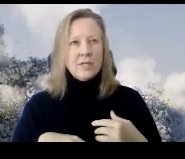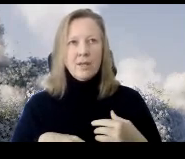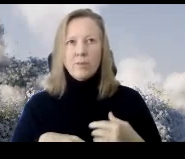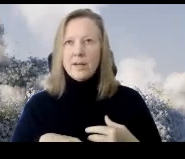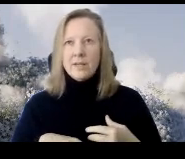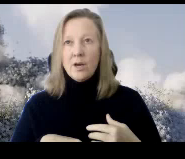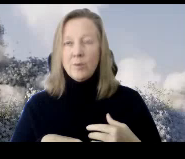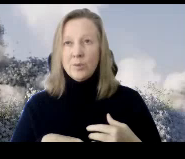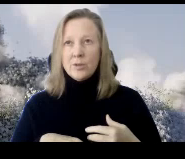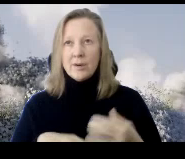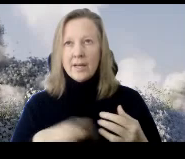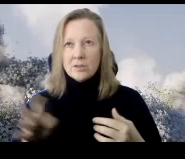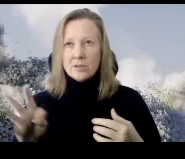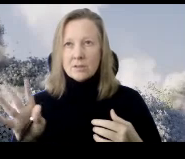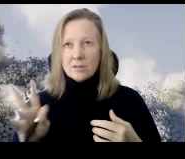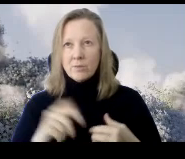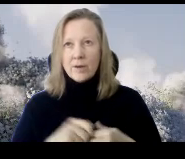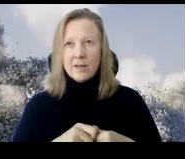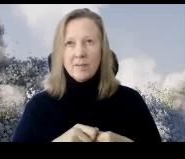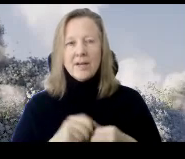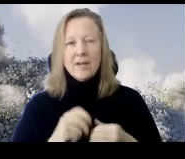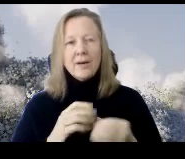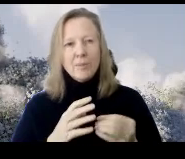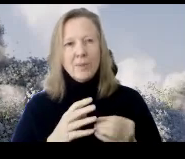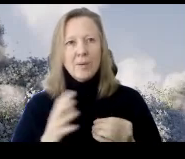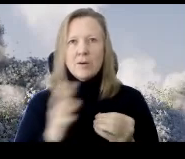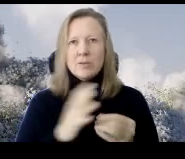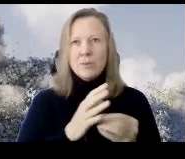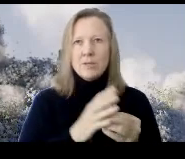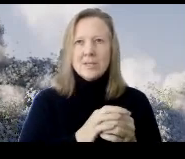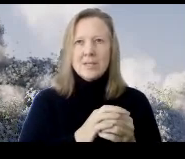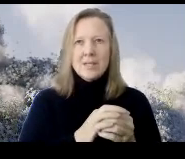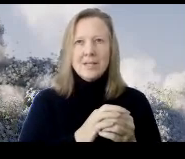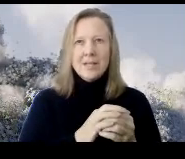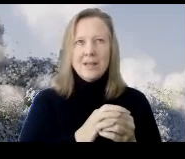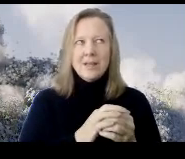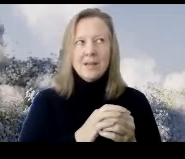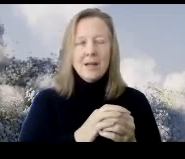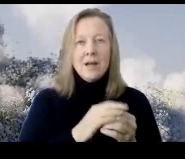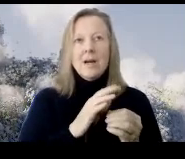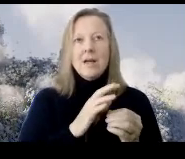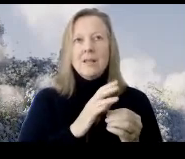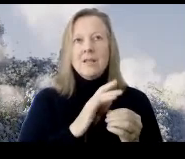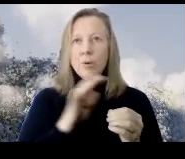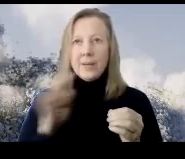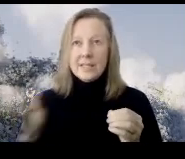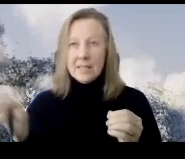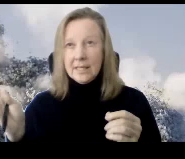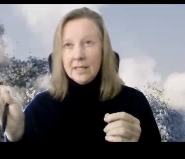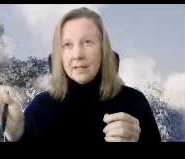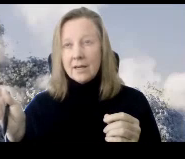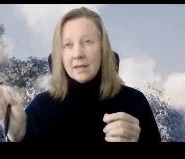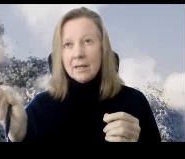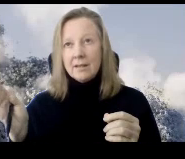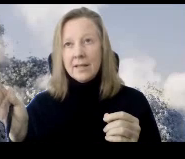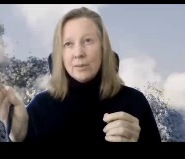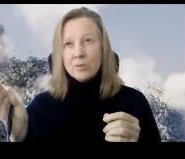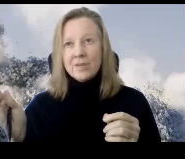doctors were taking writing to help them with their IELTS writing, but now people are also interested in taking the